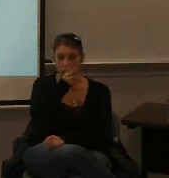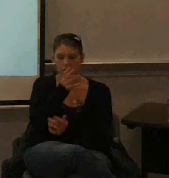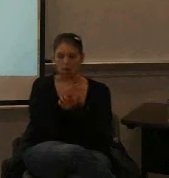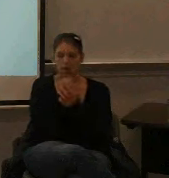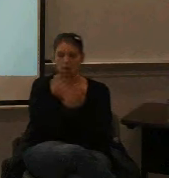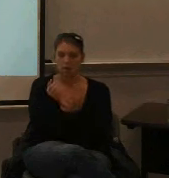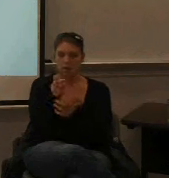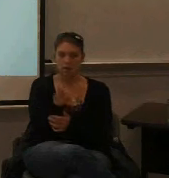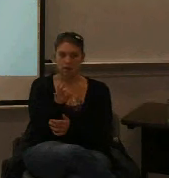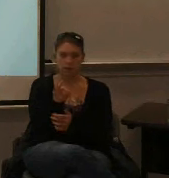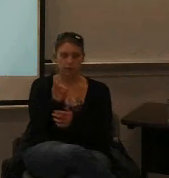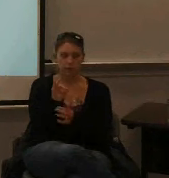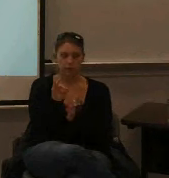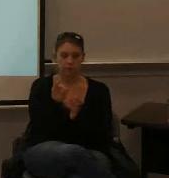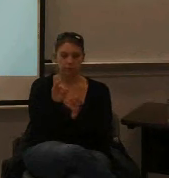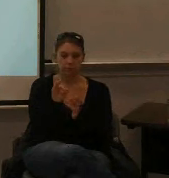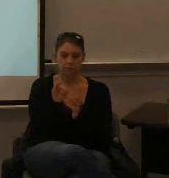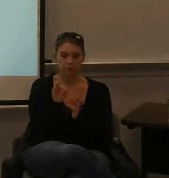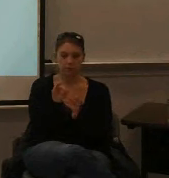of